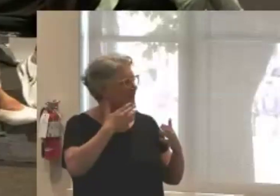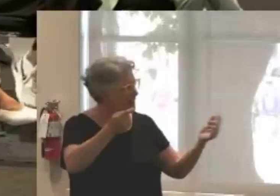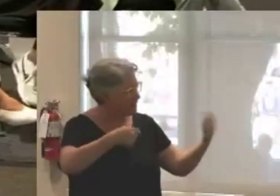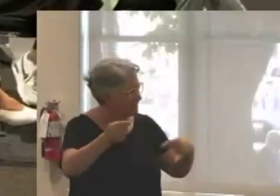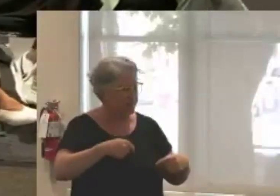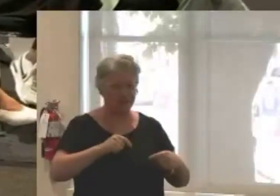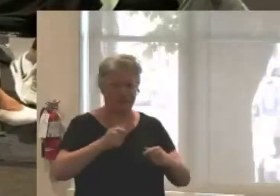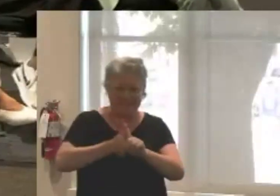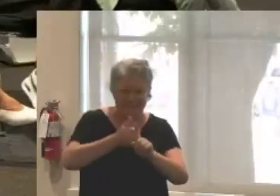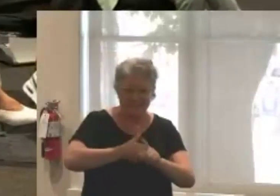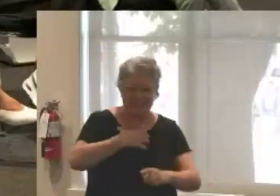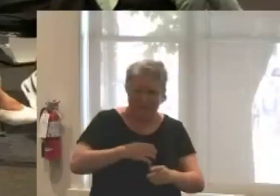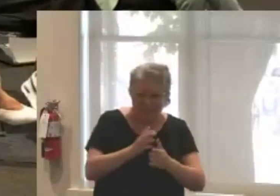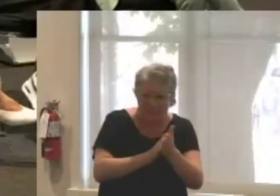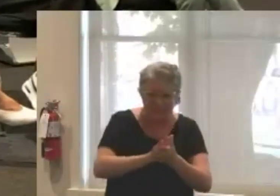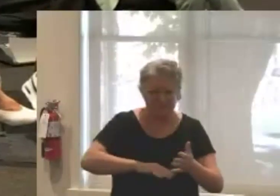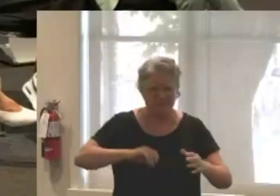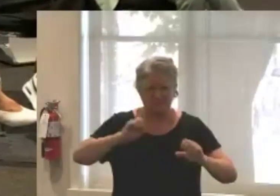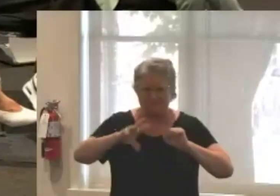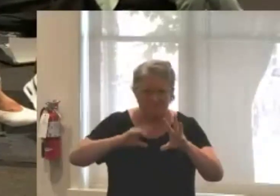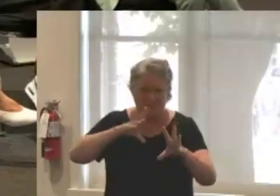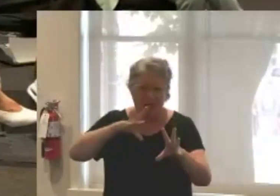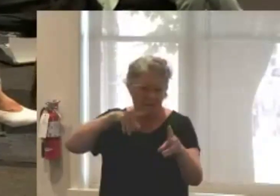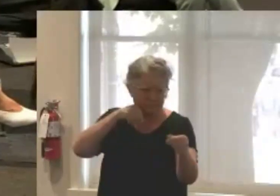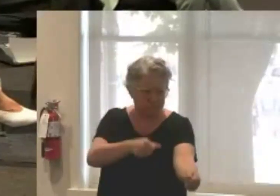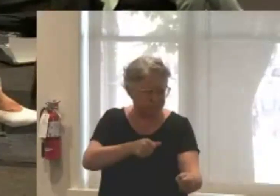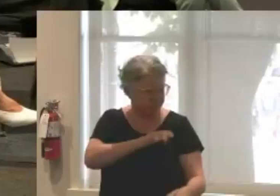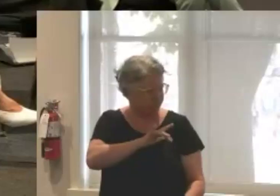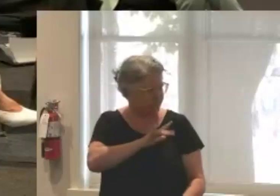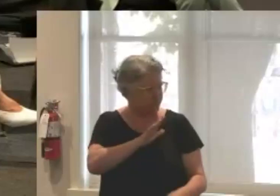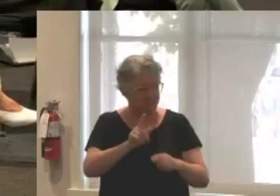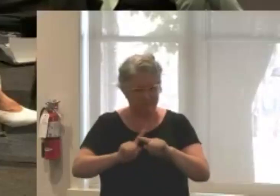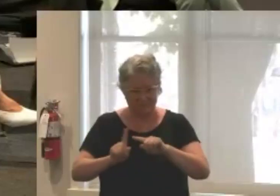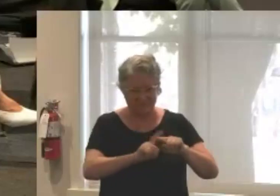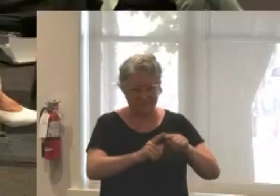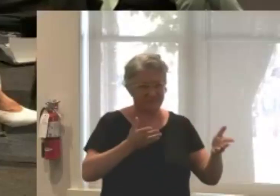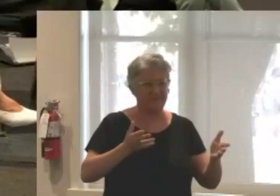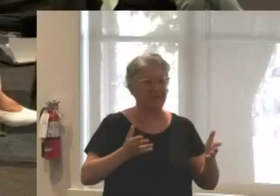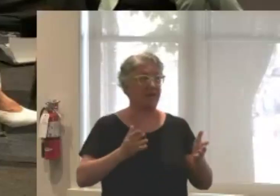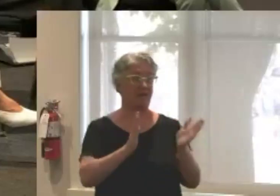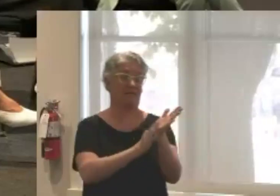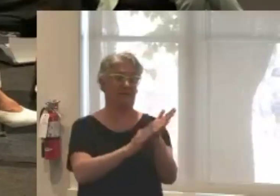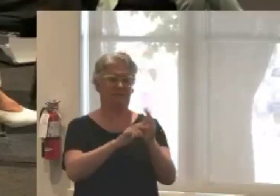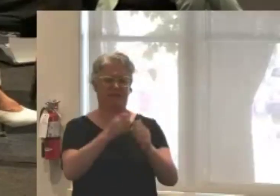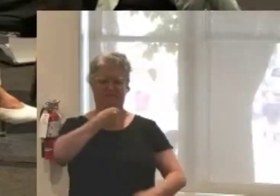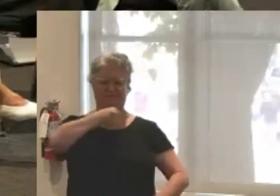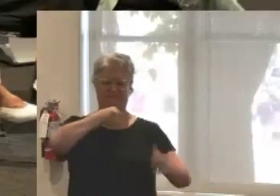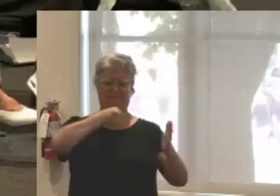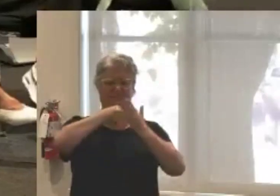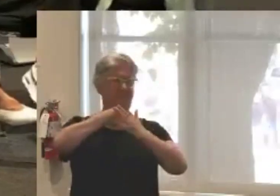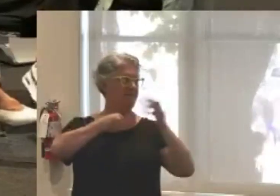eloquently and passionately about your services that you provide. So I would clap, but I have a microphone in my hand.